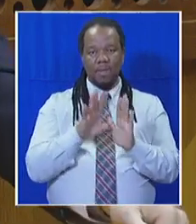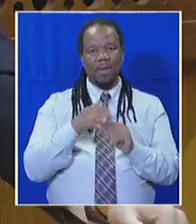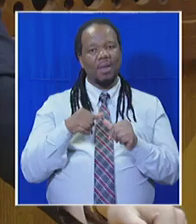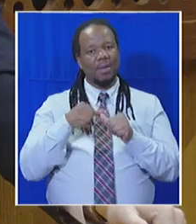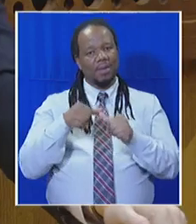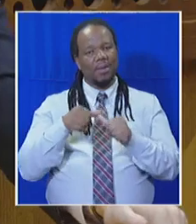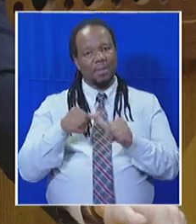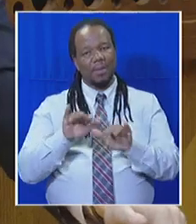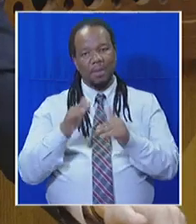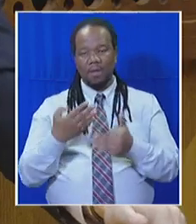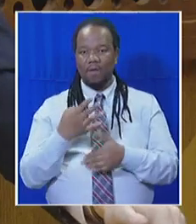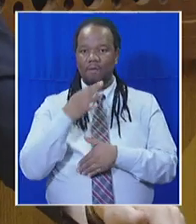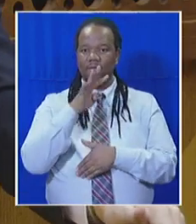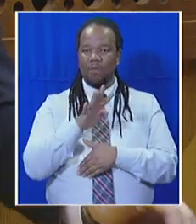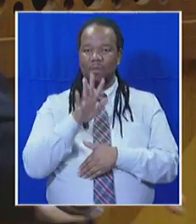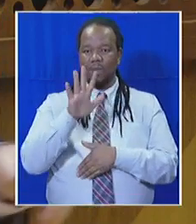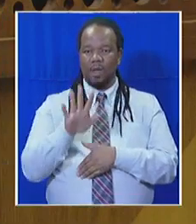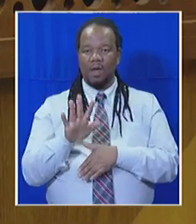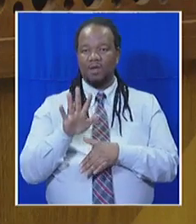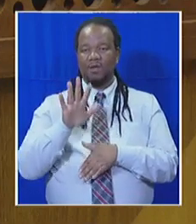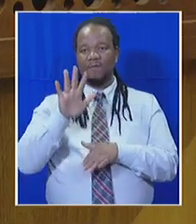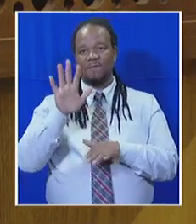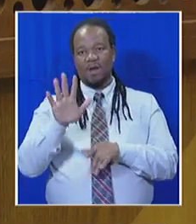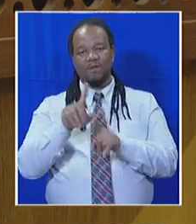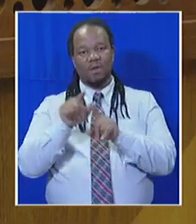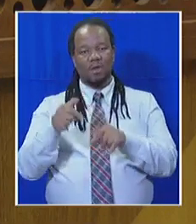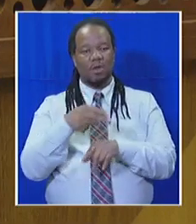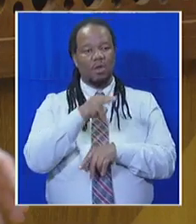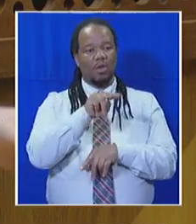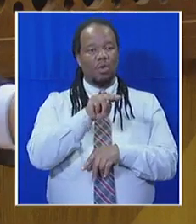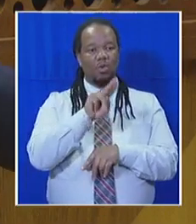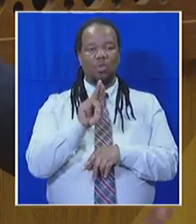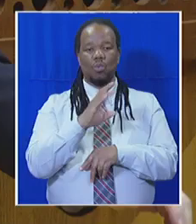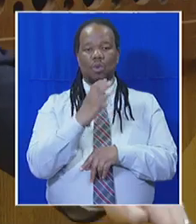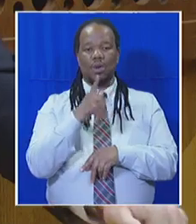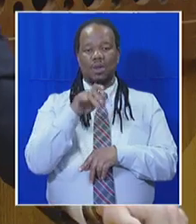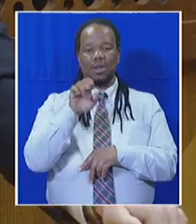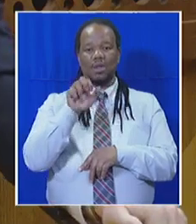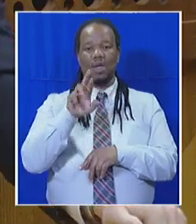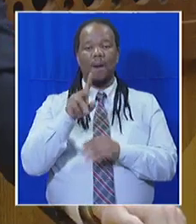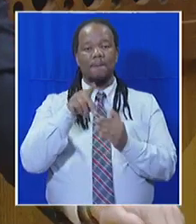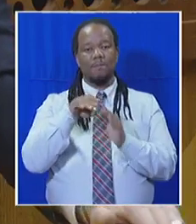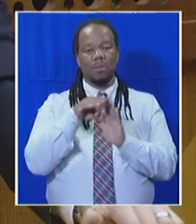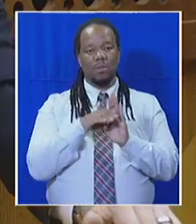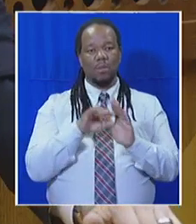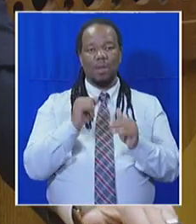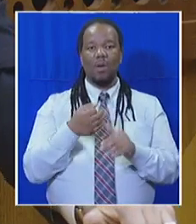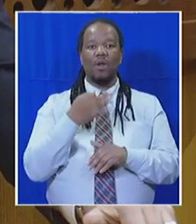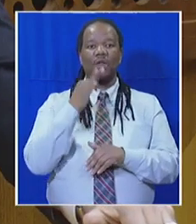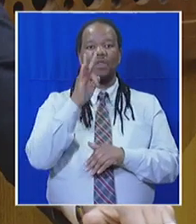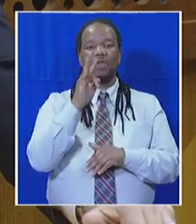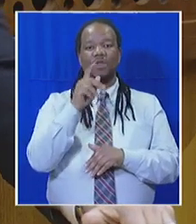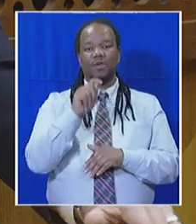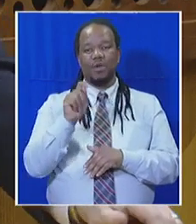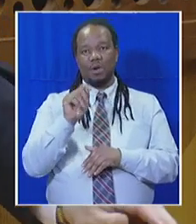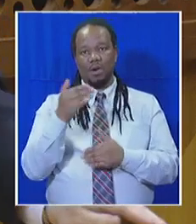at 485 billion, or the nuclear build program, which is estimated to be R1 trillion. The report does,